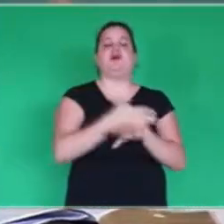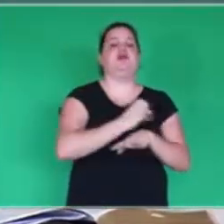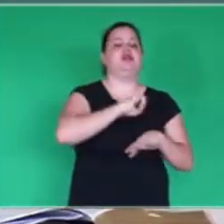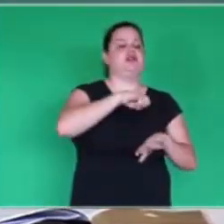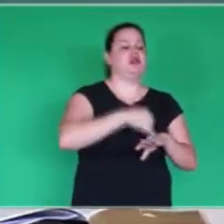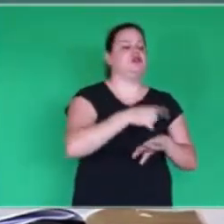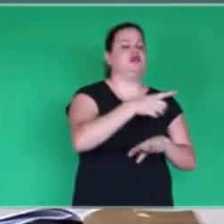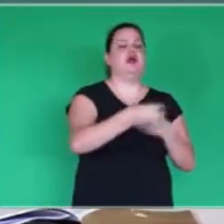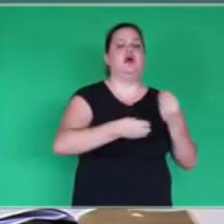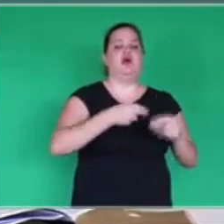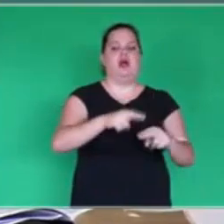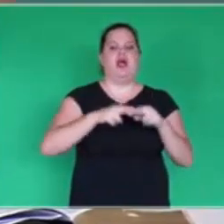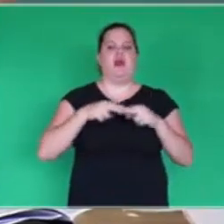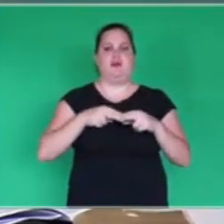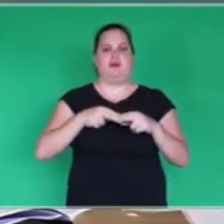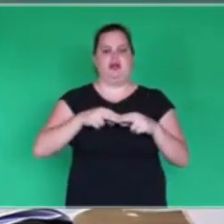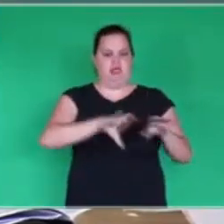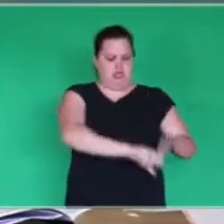18.